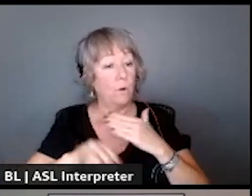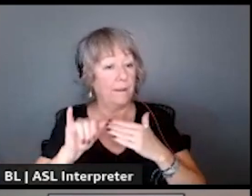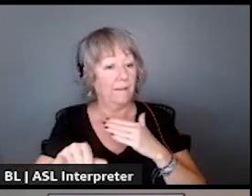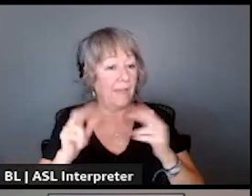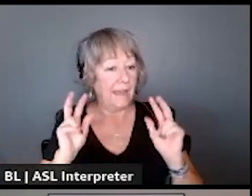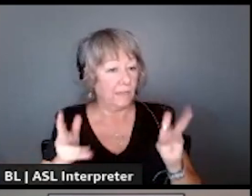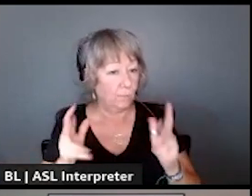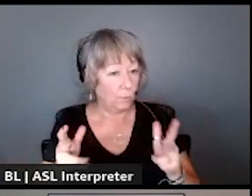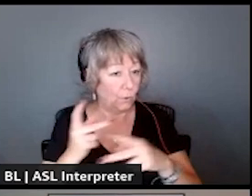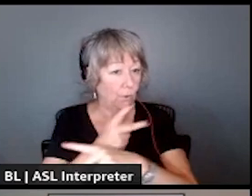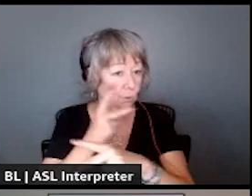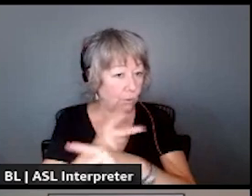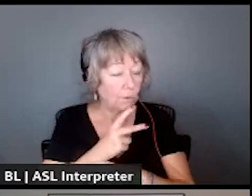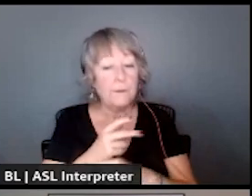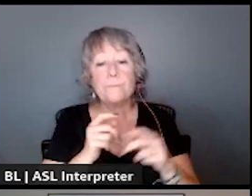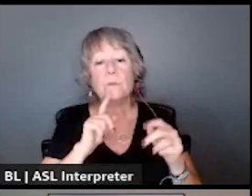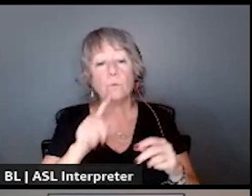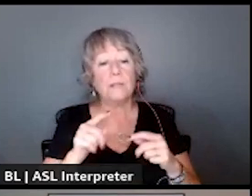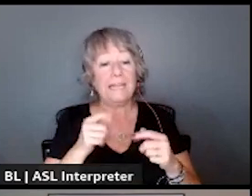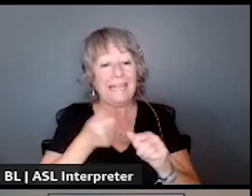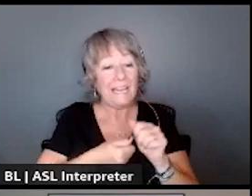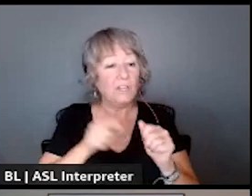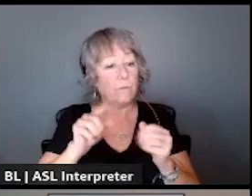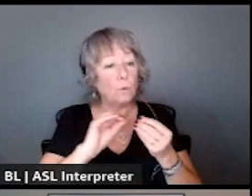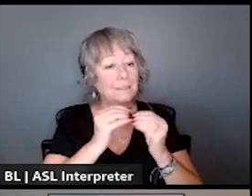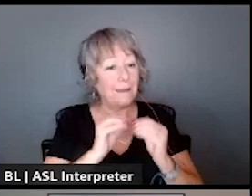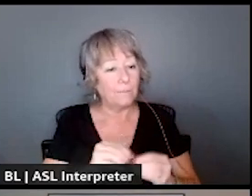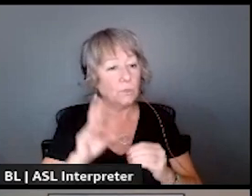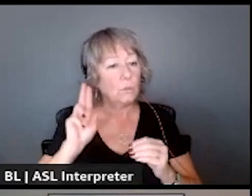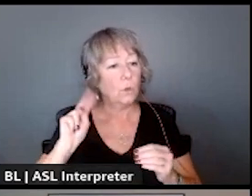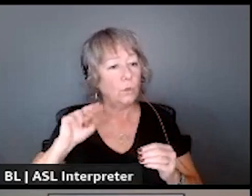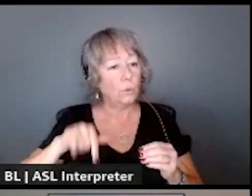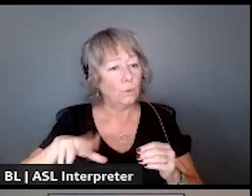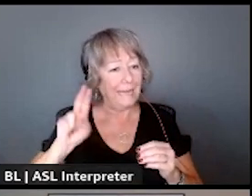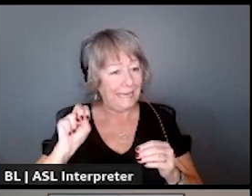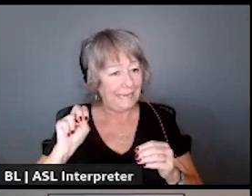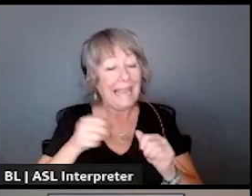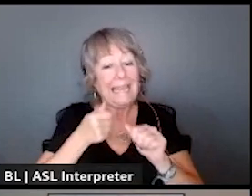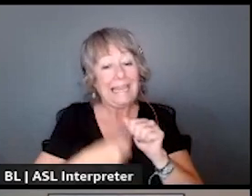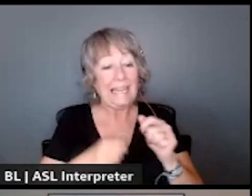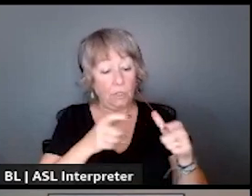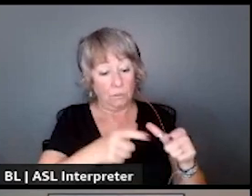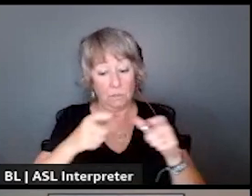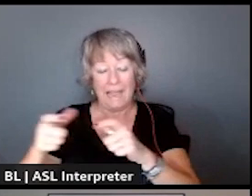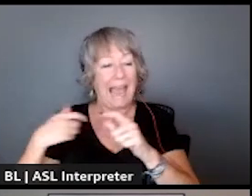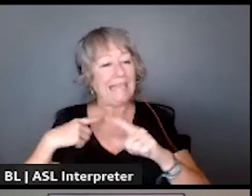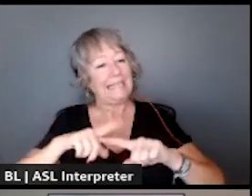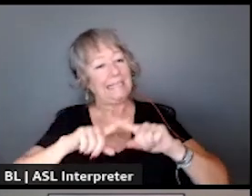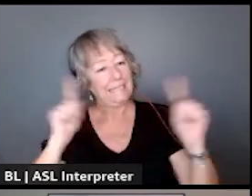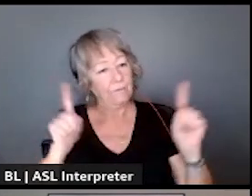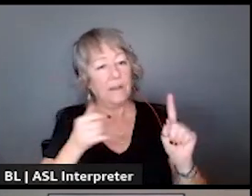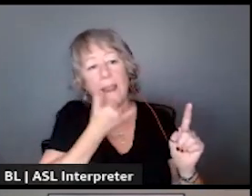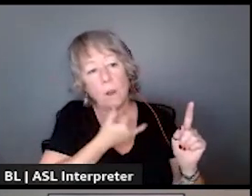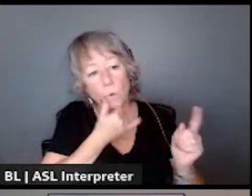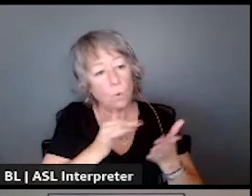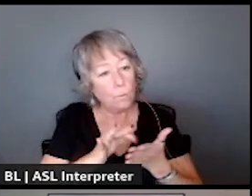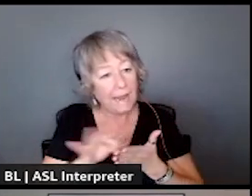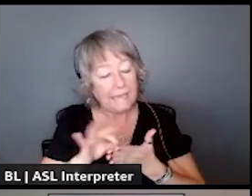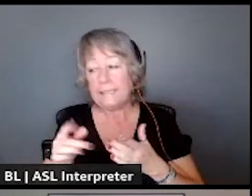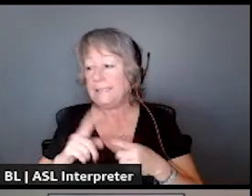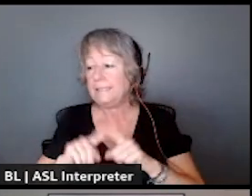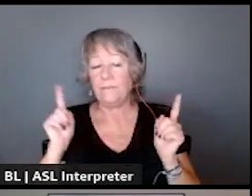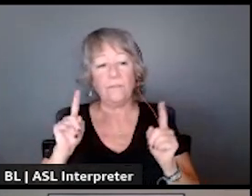that does the qubit things, that has superposition properties, that can get entangled, that can have quantum